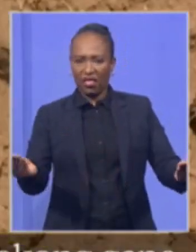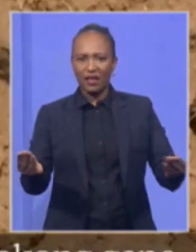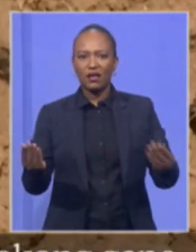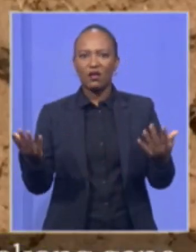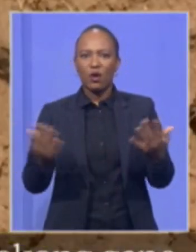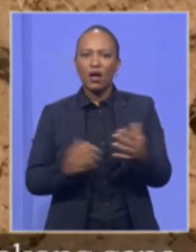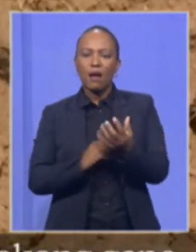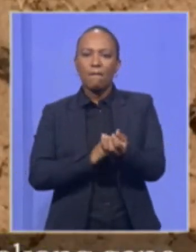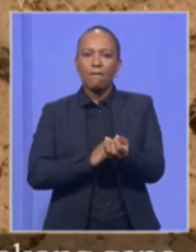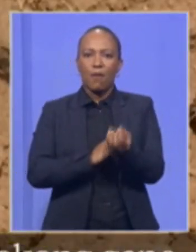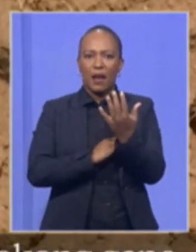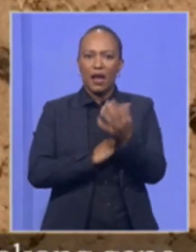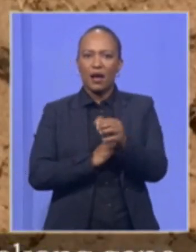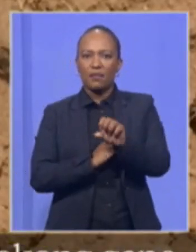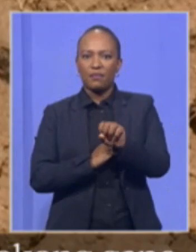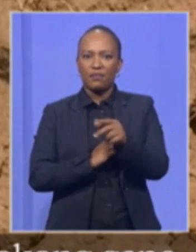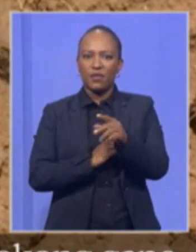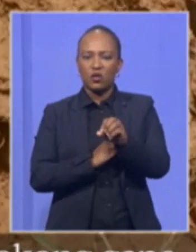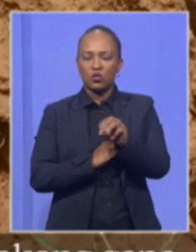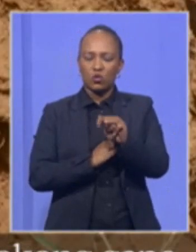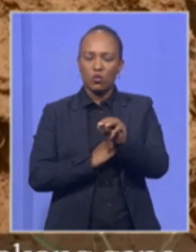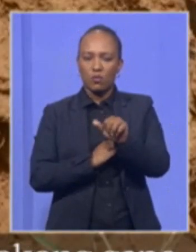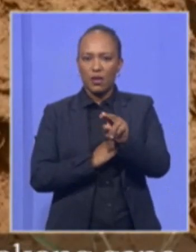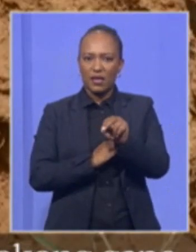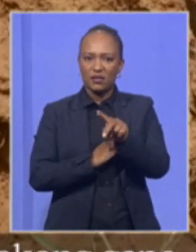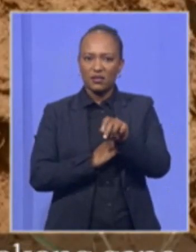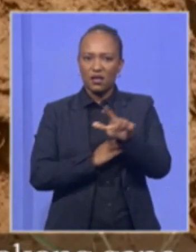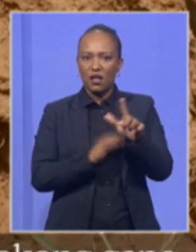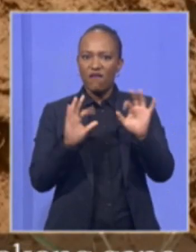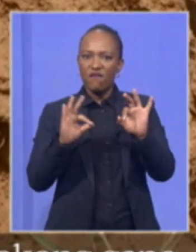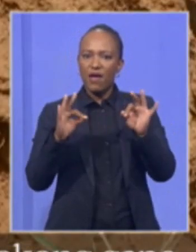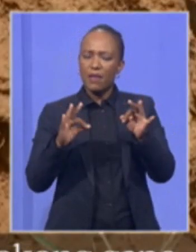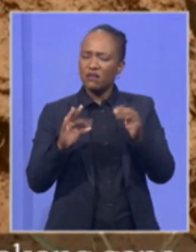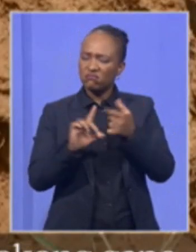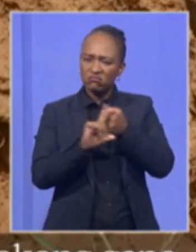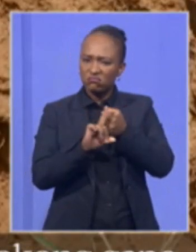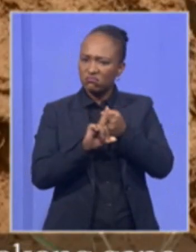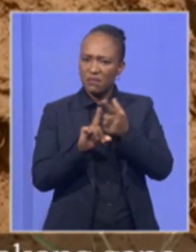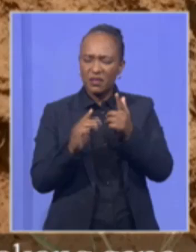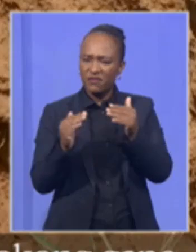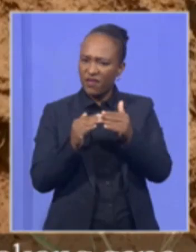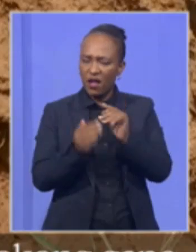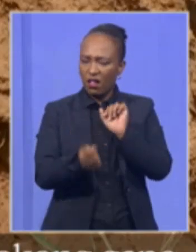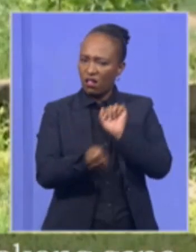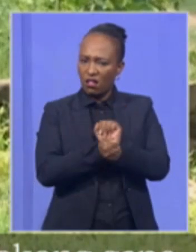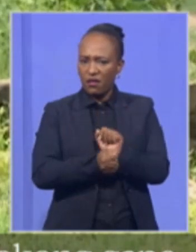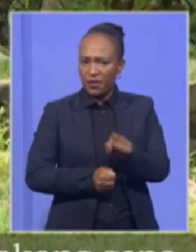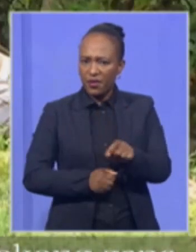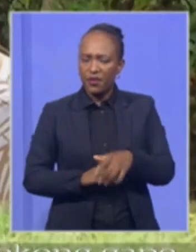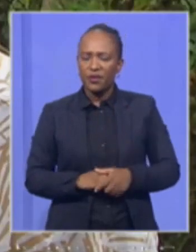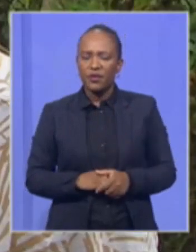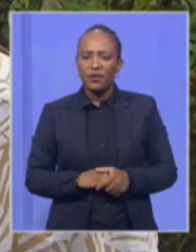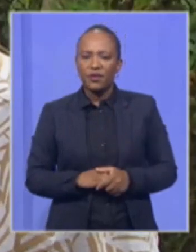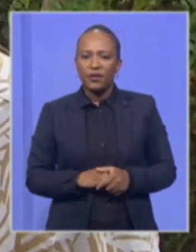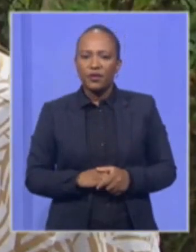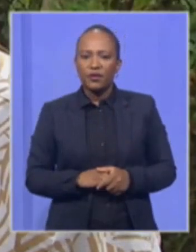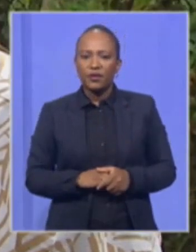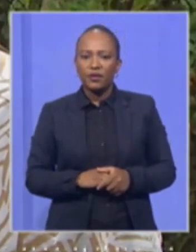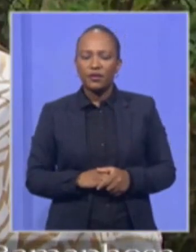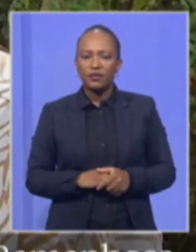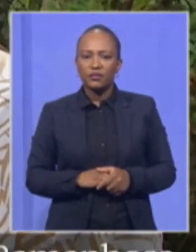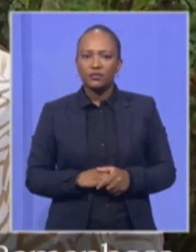Schoemansthal ka Mpumalanga ba malapa ao ba llago ba tsoma toka e phethagatšo. There is some growth in